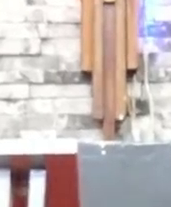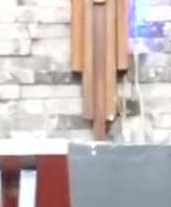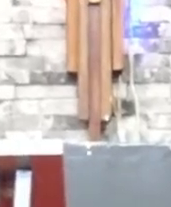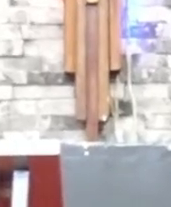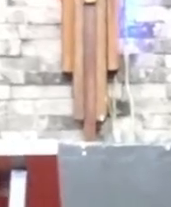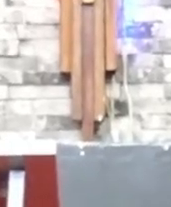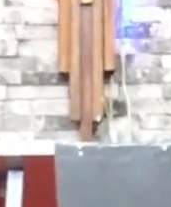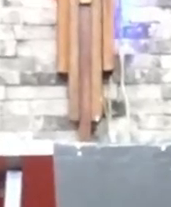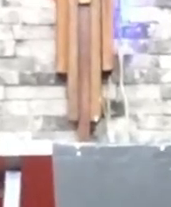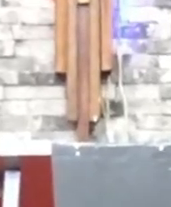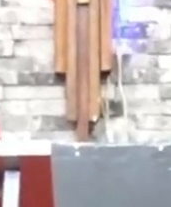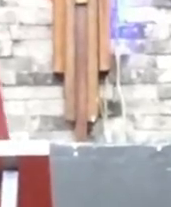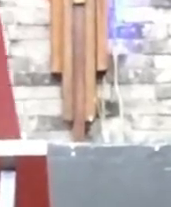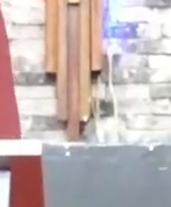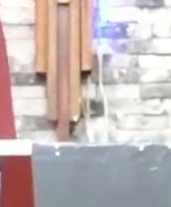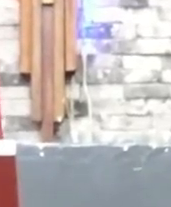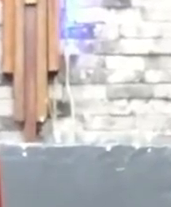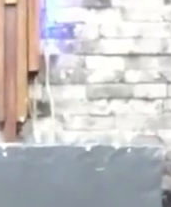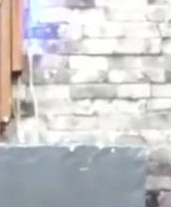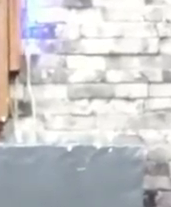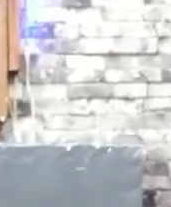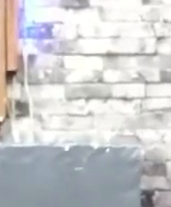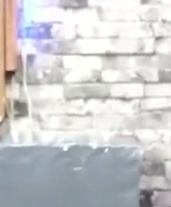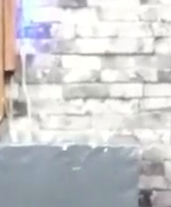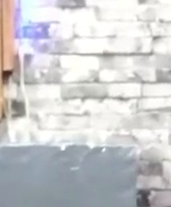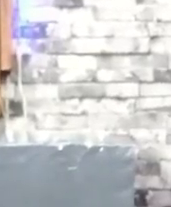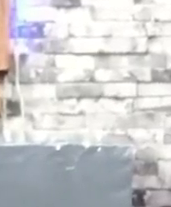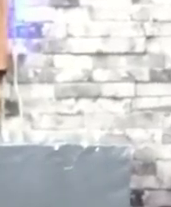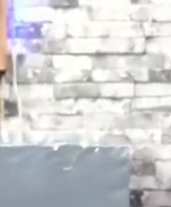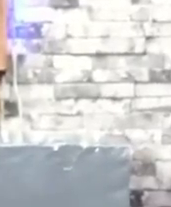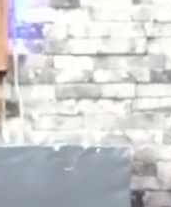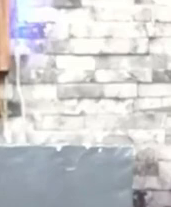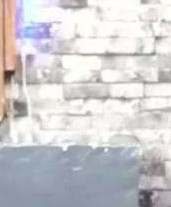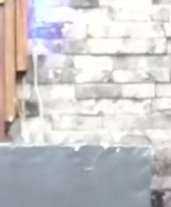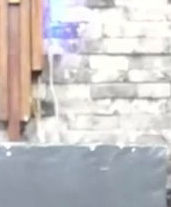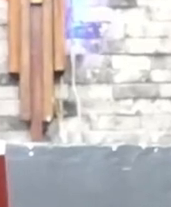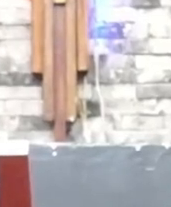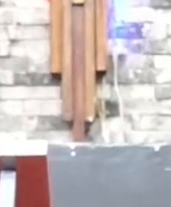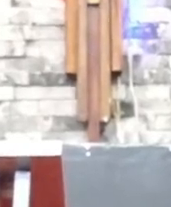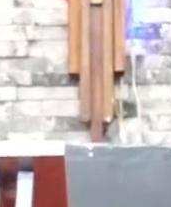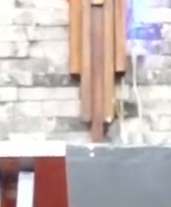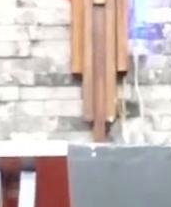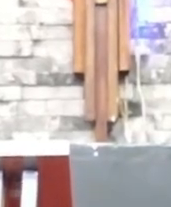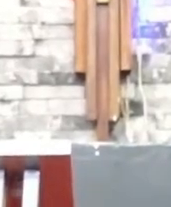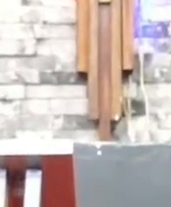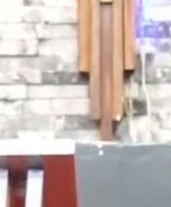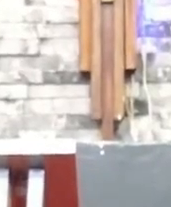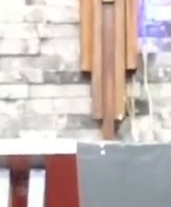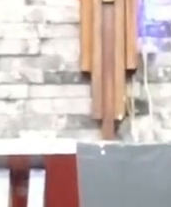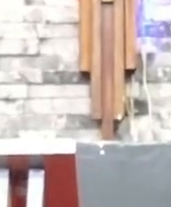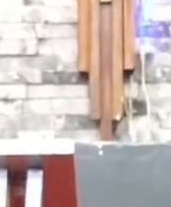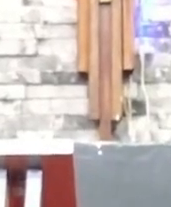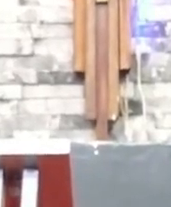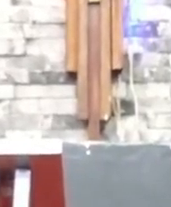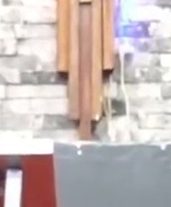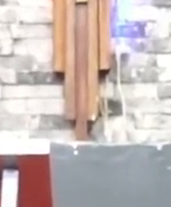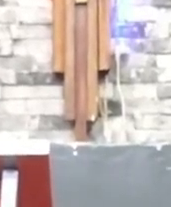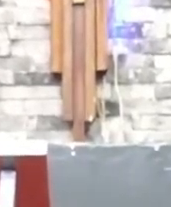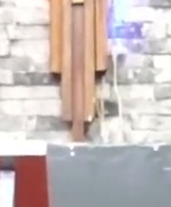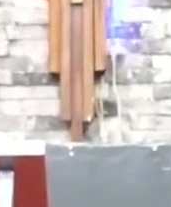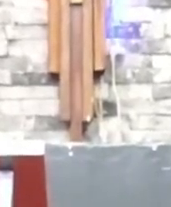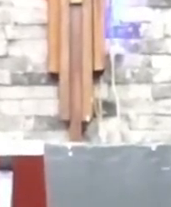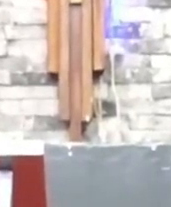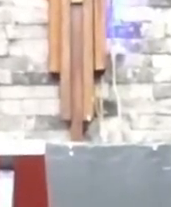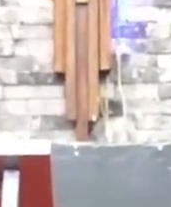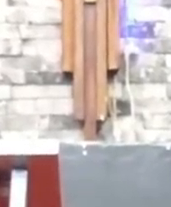chapter 23. Wakambiwa waende wakaweze kupitia Zaburi 23. And so this little boy looked at this